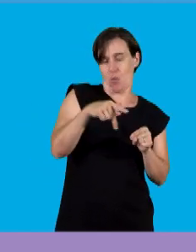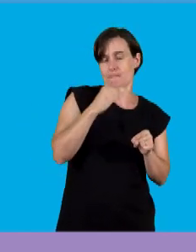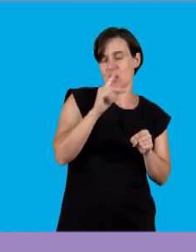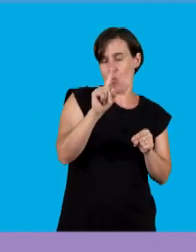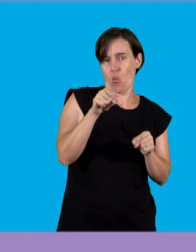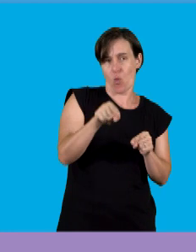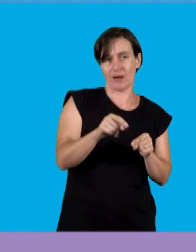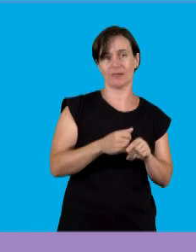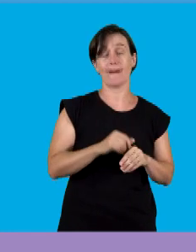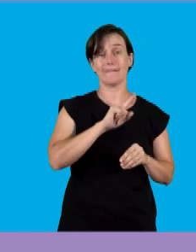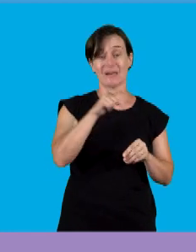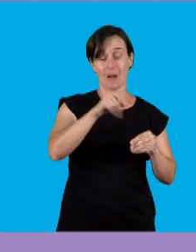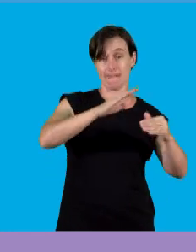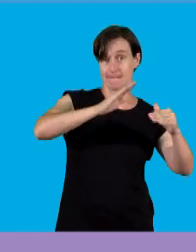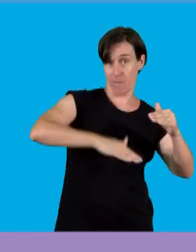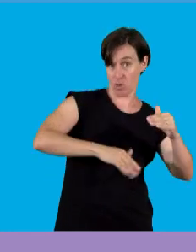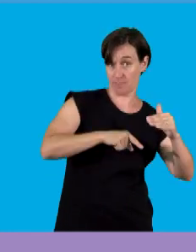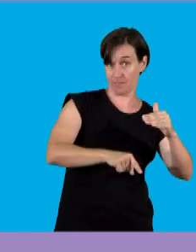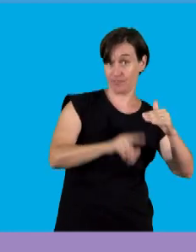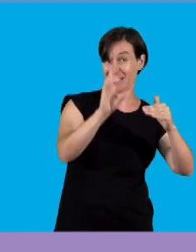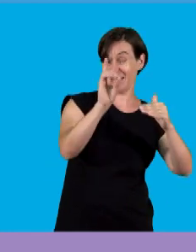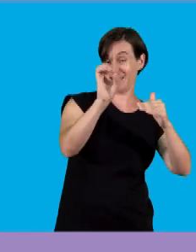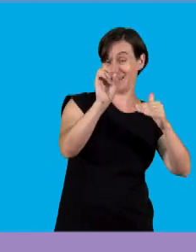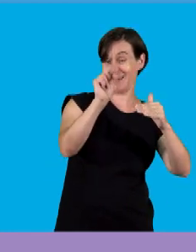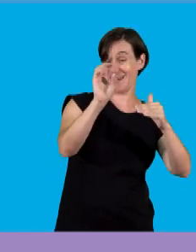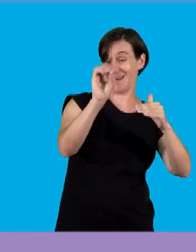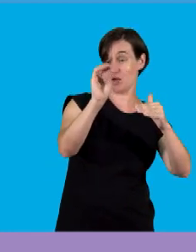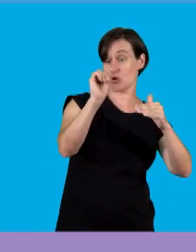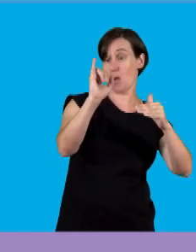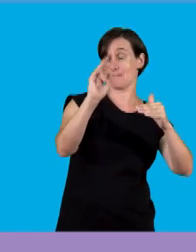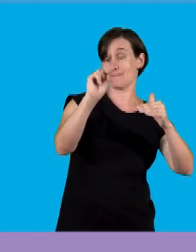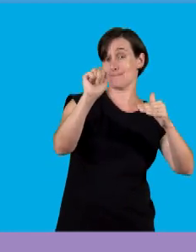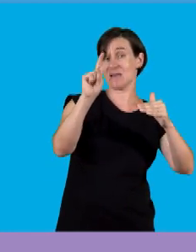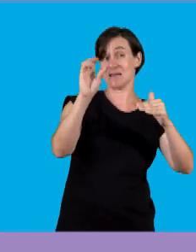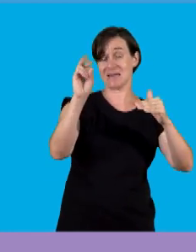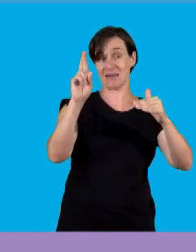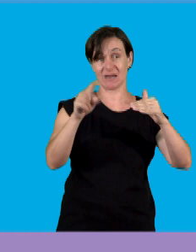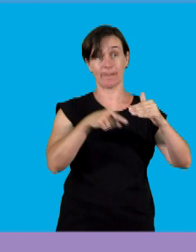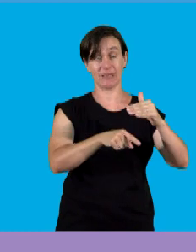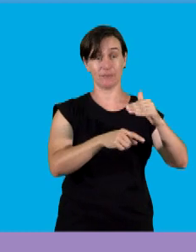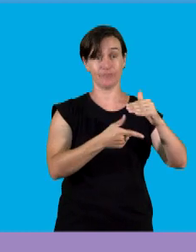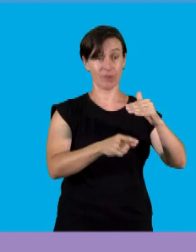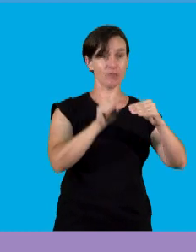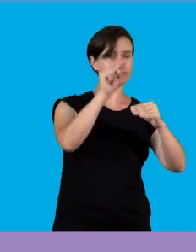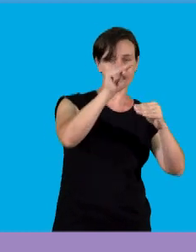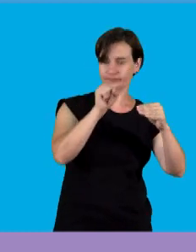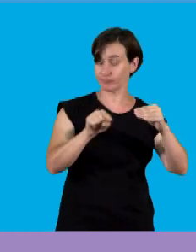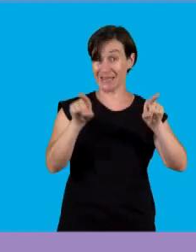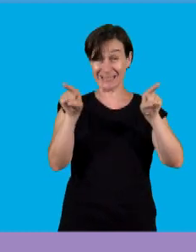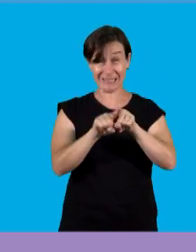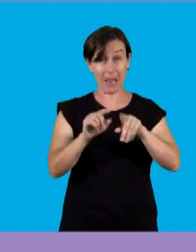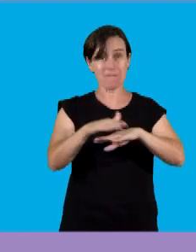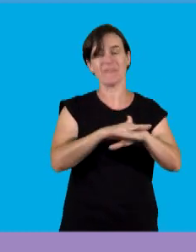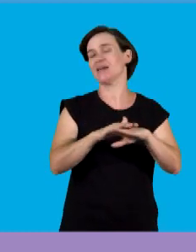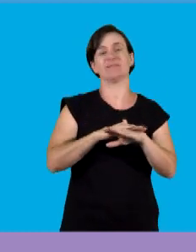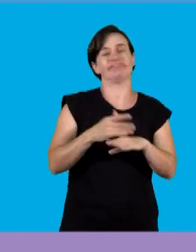the denominator. And when we look at the numerator, it does not have a power that has the same